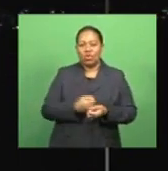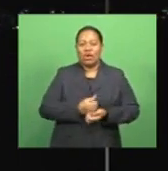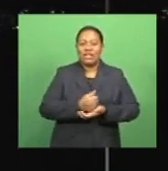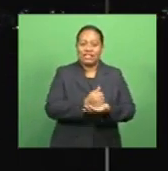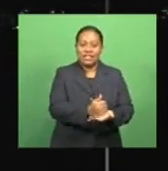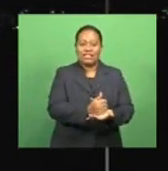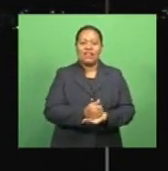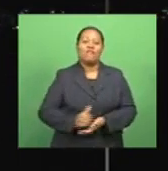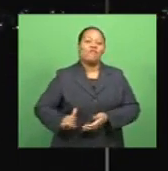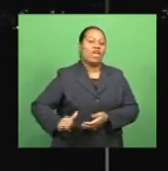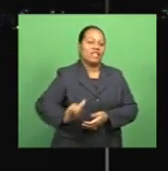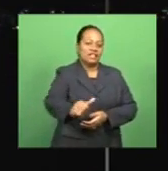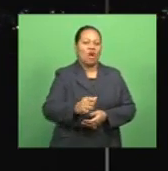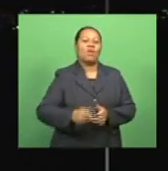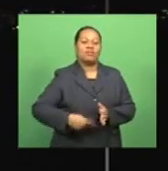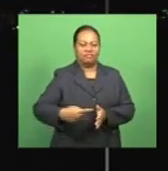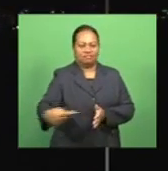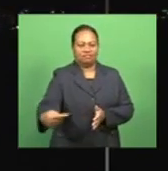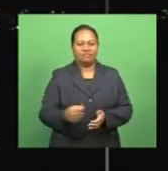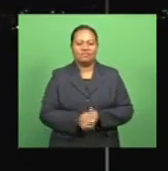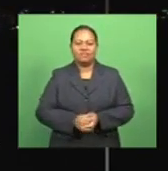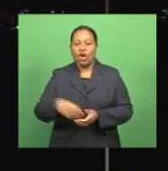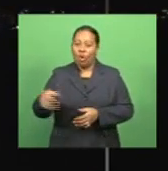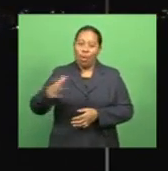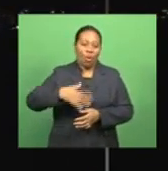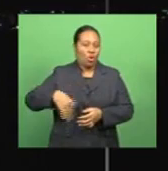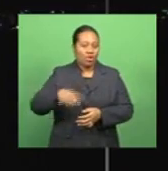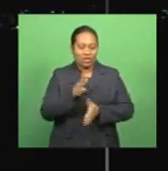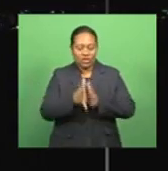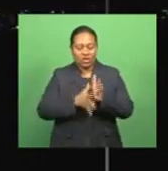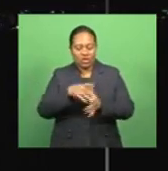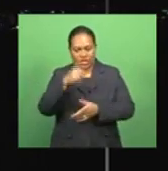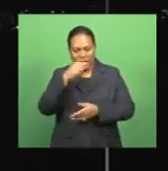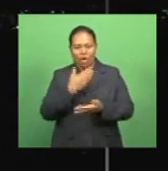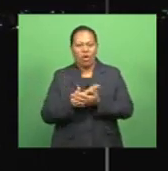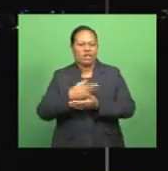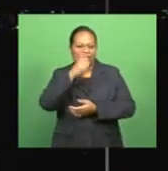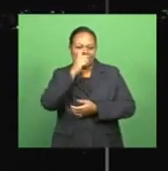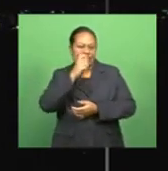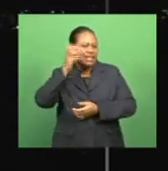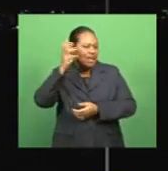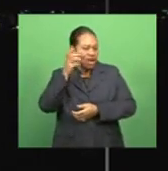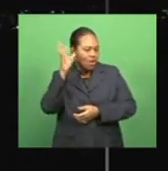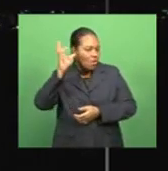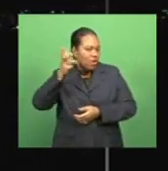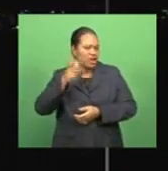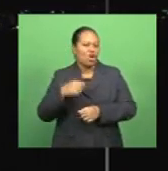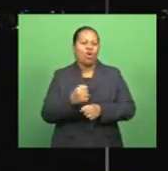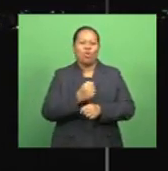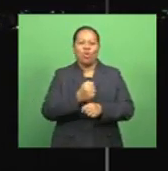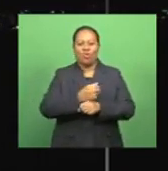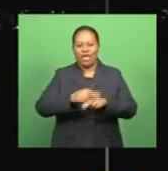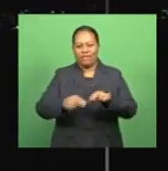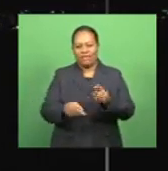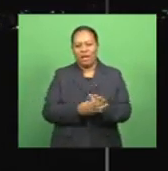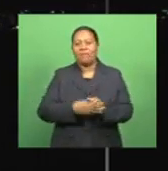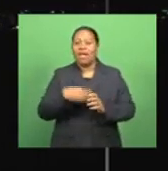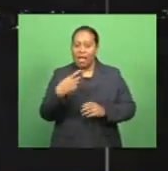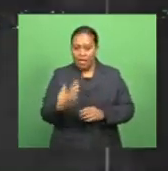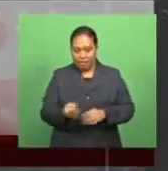assistance rolled out to your showers. For these stories and others, you can tune in daily to our sister radio station Gold FM to our poll